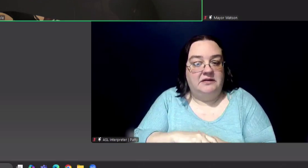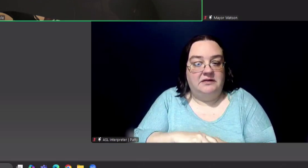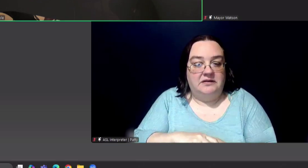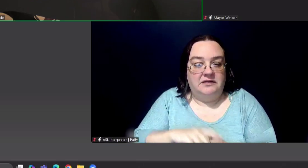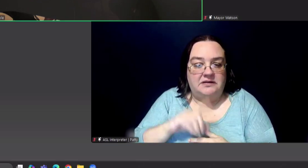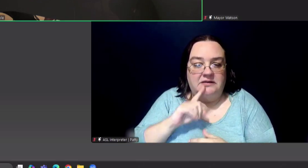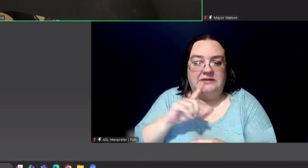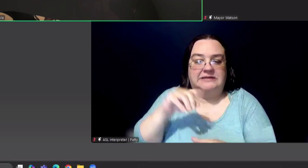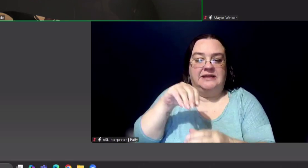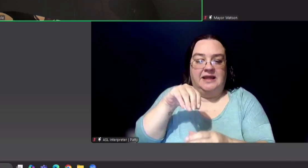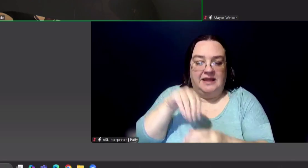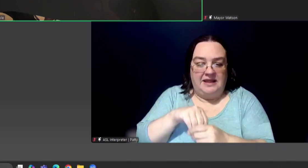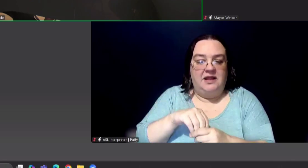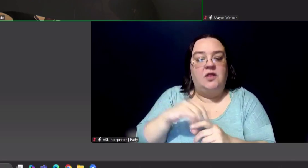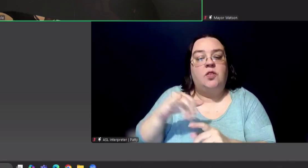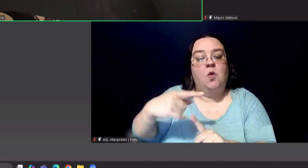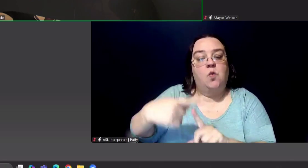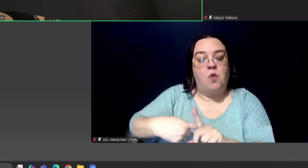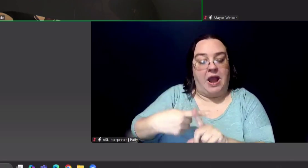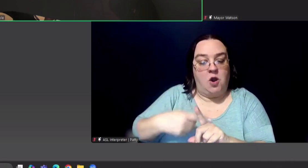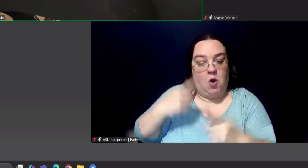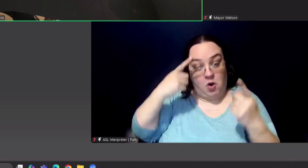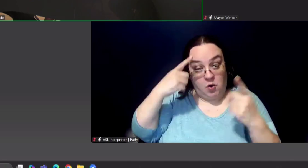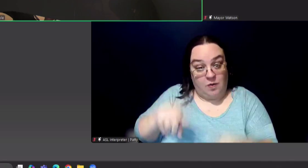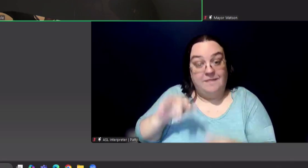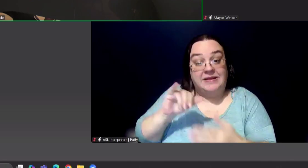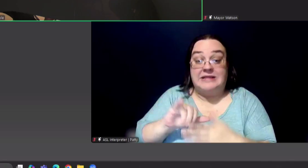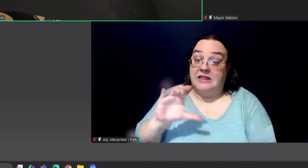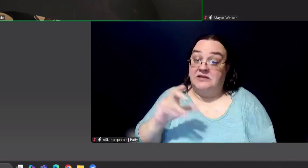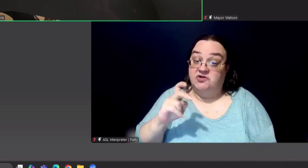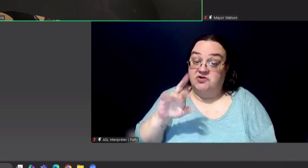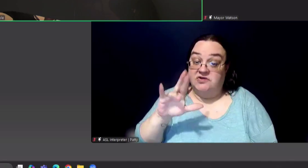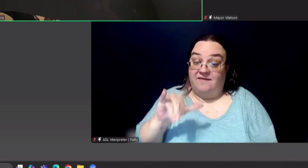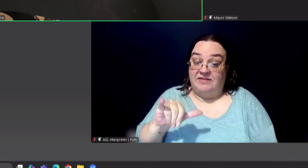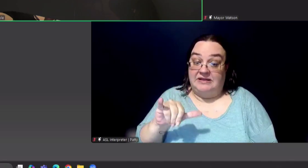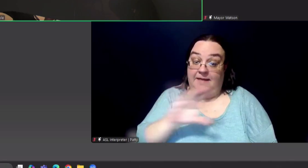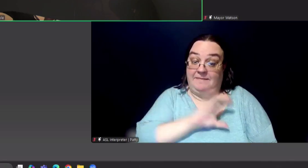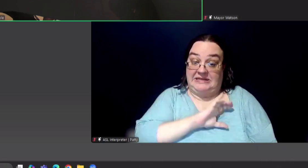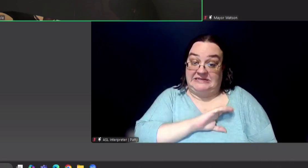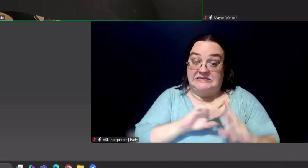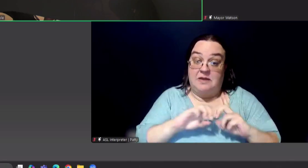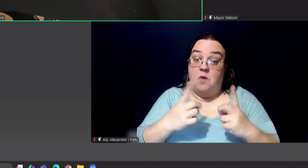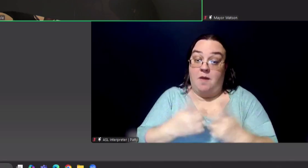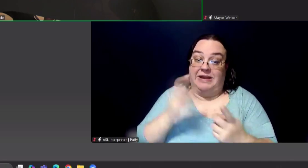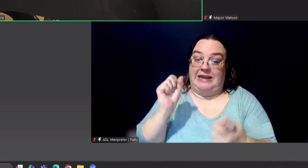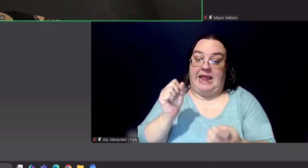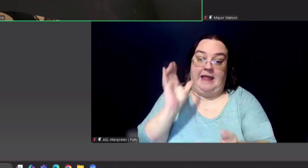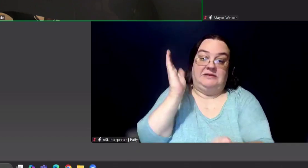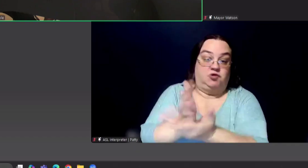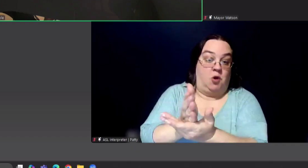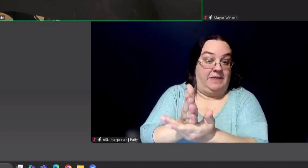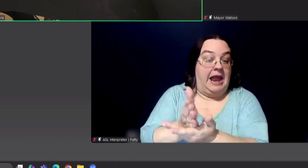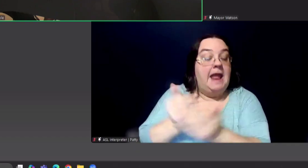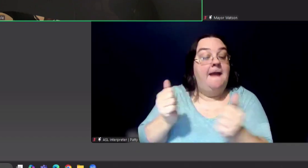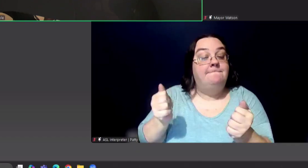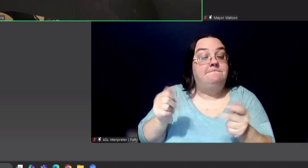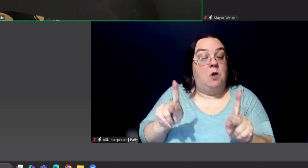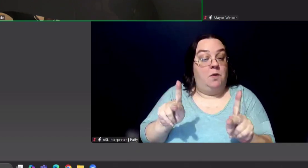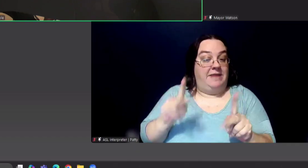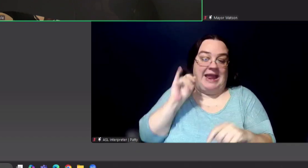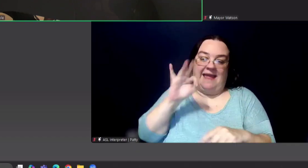agreement that the Cheverly Police Department can terminate a permit if it's